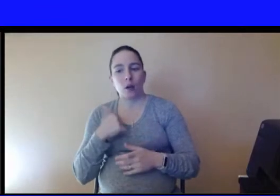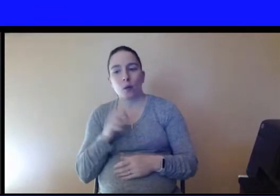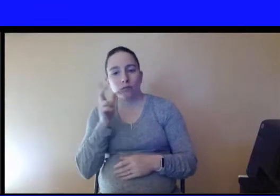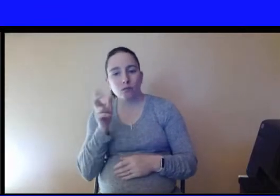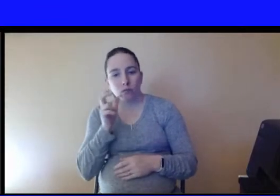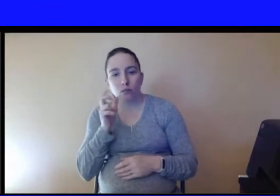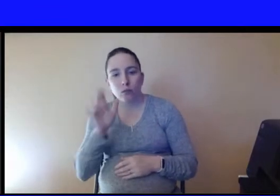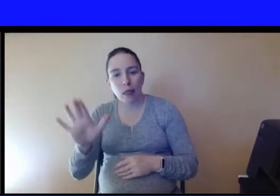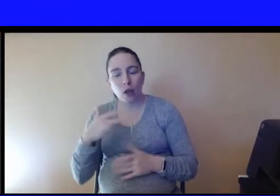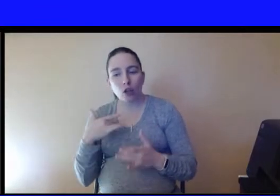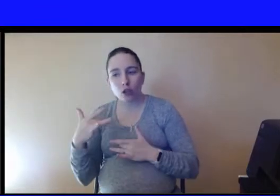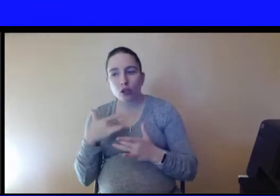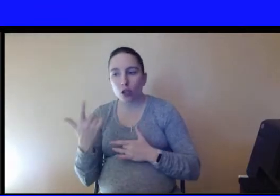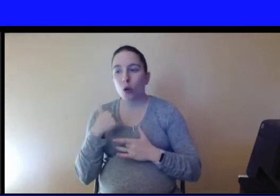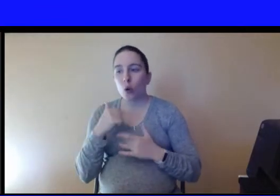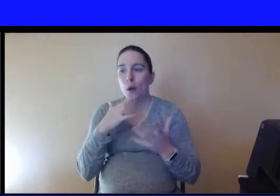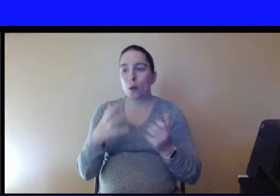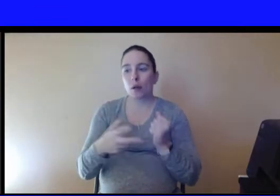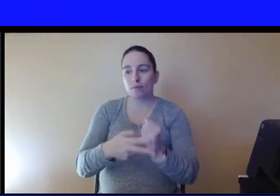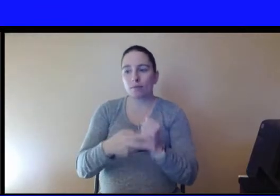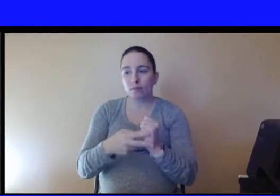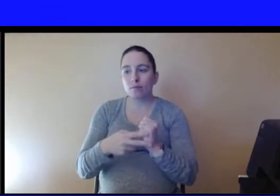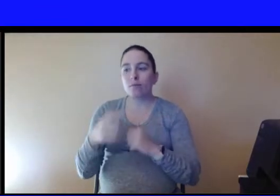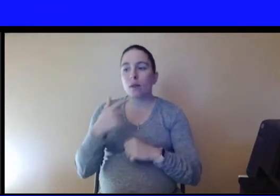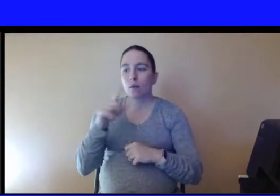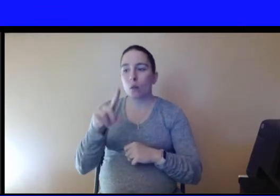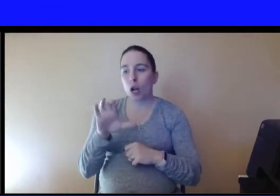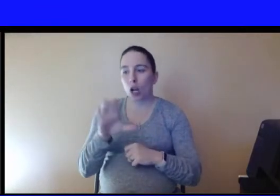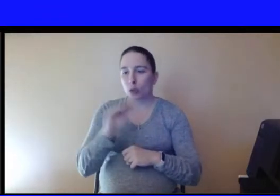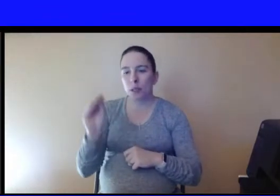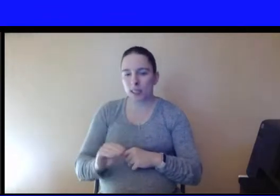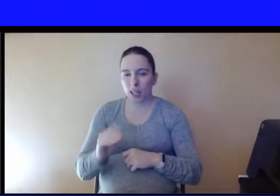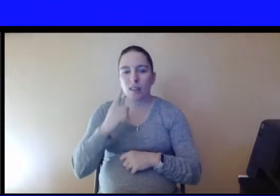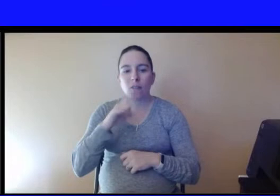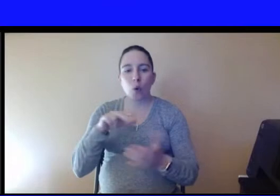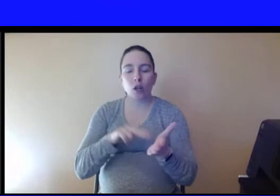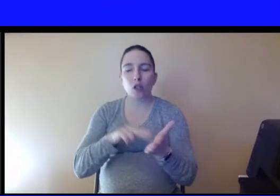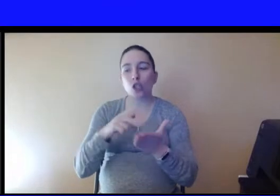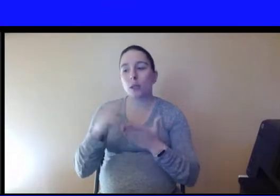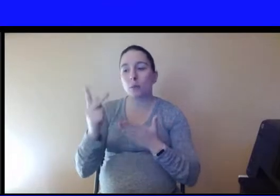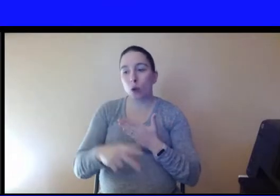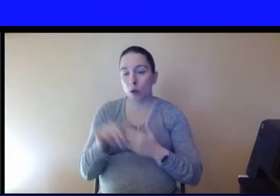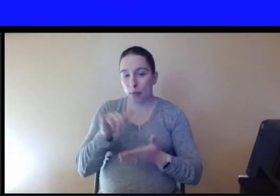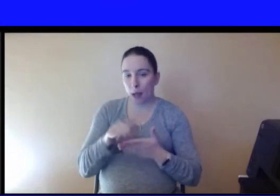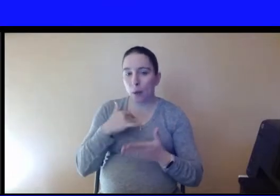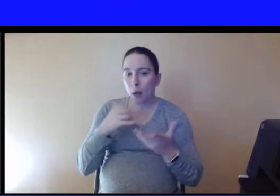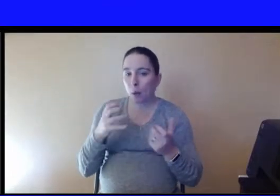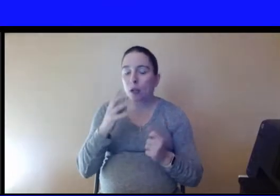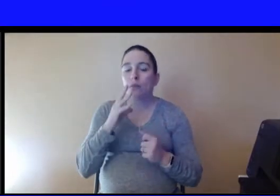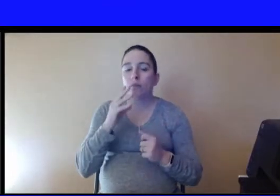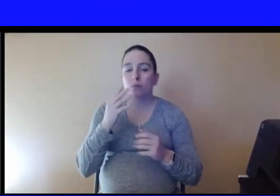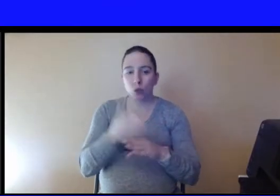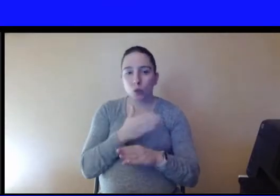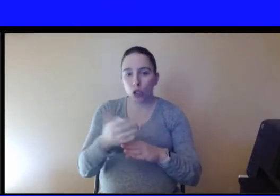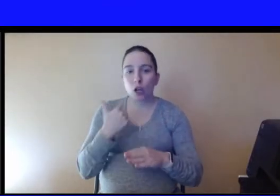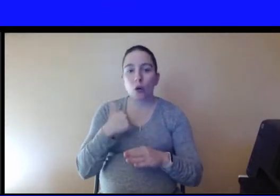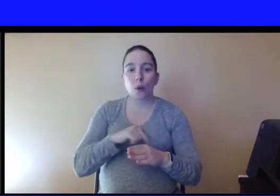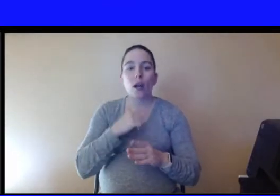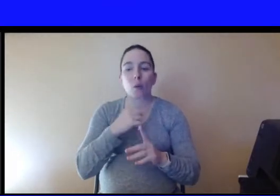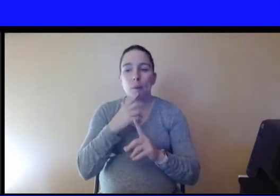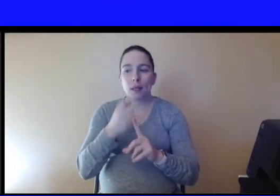Thank you. It's a really great and exciting report. Let me ask for comments. Dr. Pagan, any questions, comments?